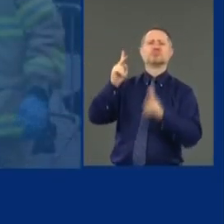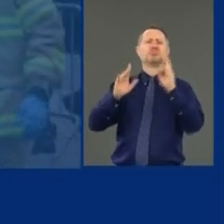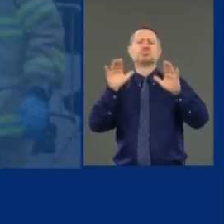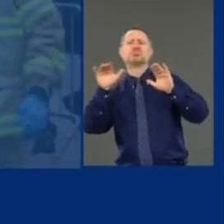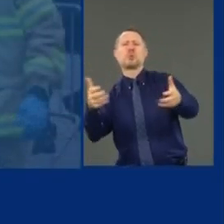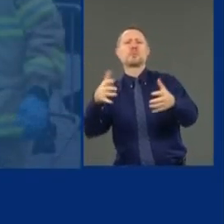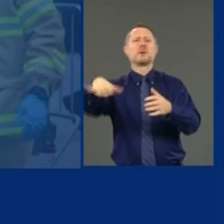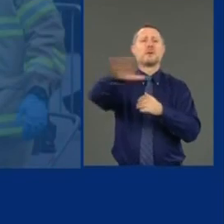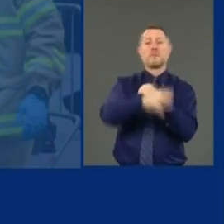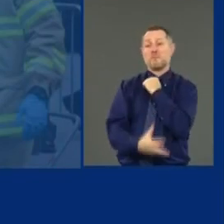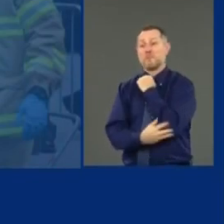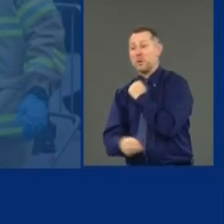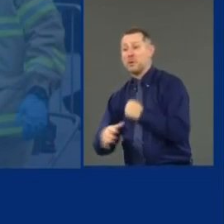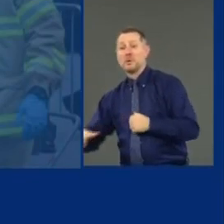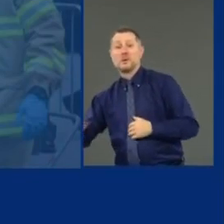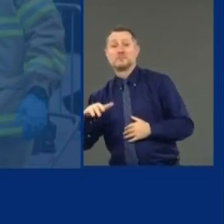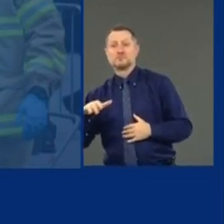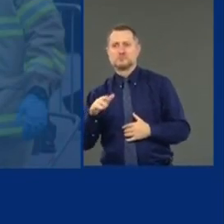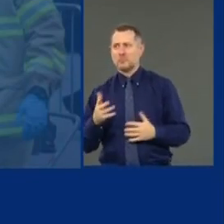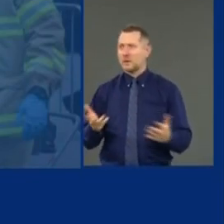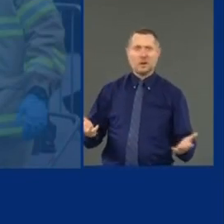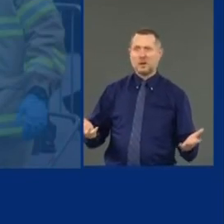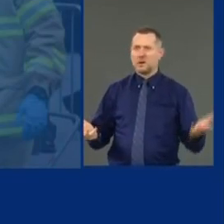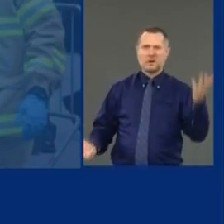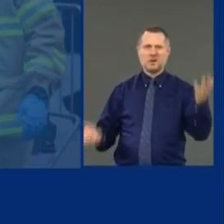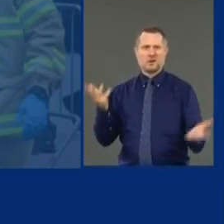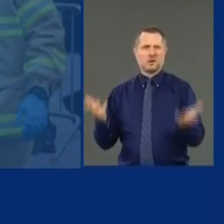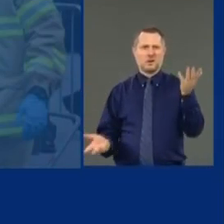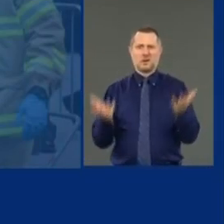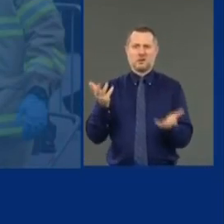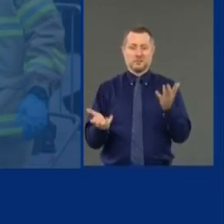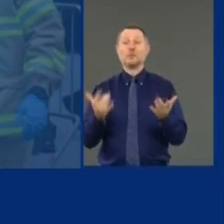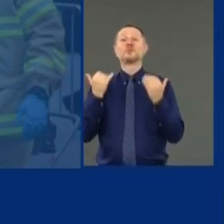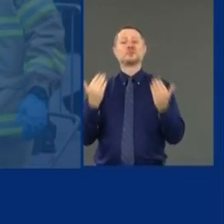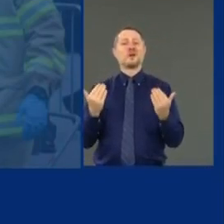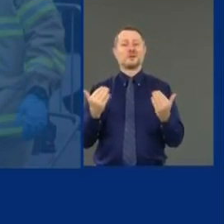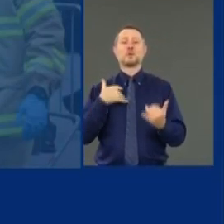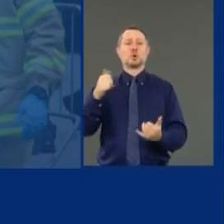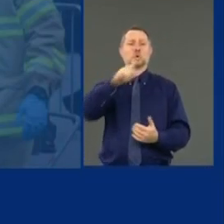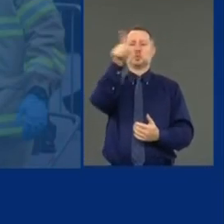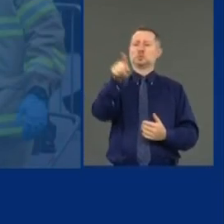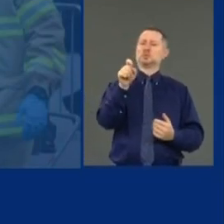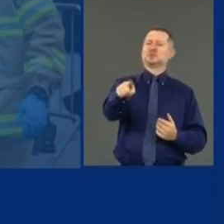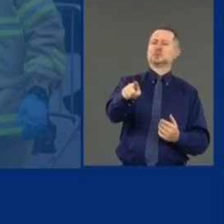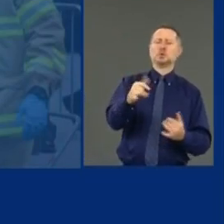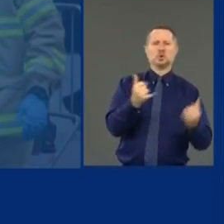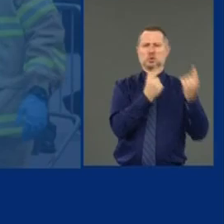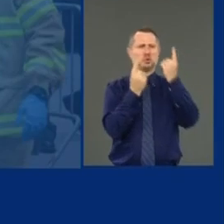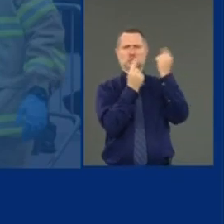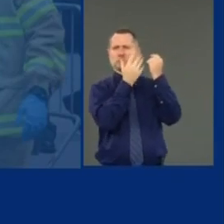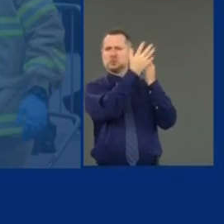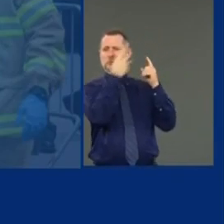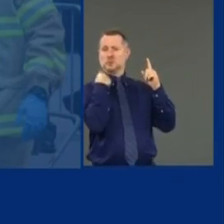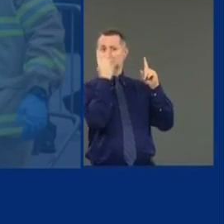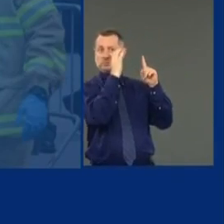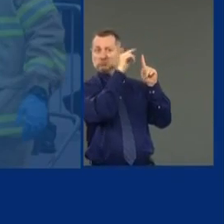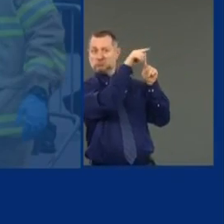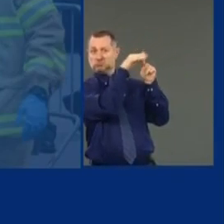Now, the question is, what is Washington going to do in terms of passing legislation that helps working Americans,